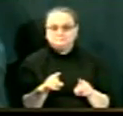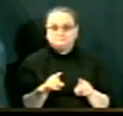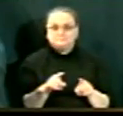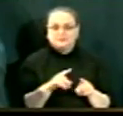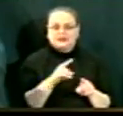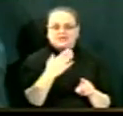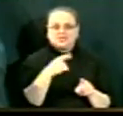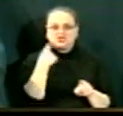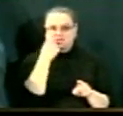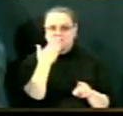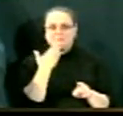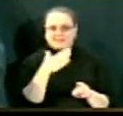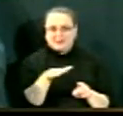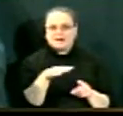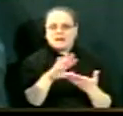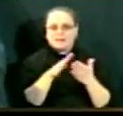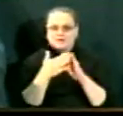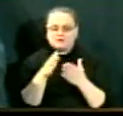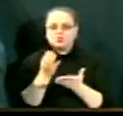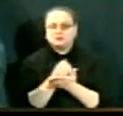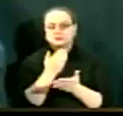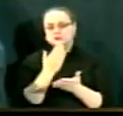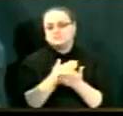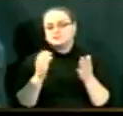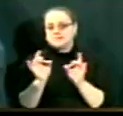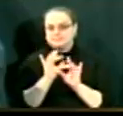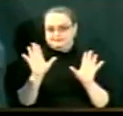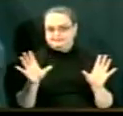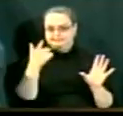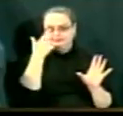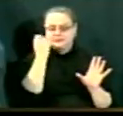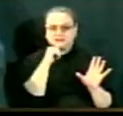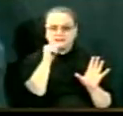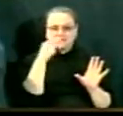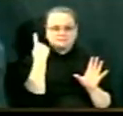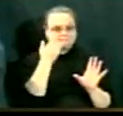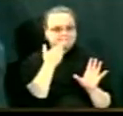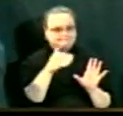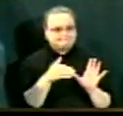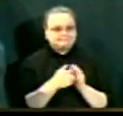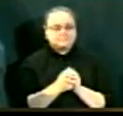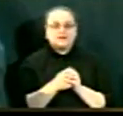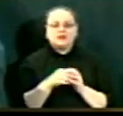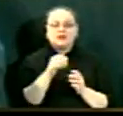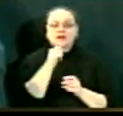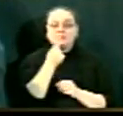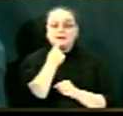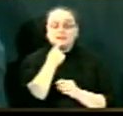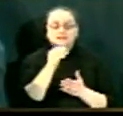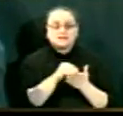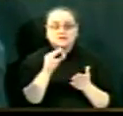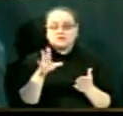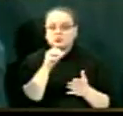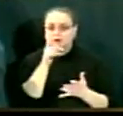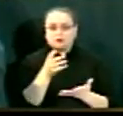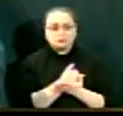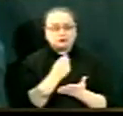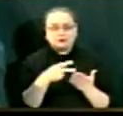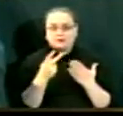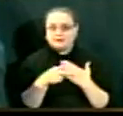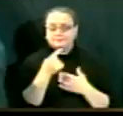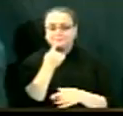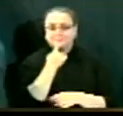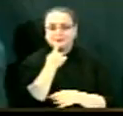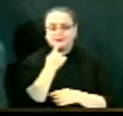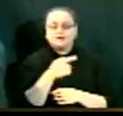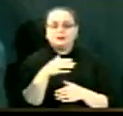it, and the community deserves some transparency because it doesn't look good. I'm not saying the students don't deserve the program. I'm